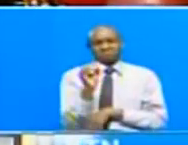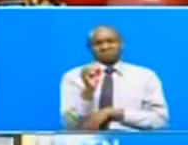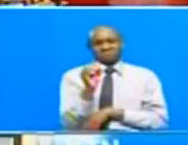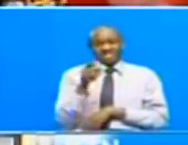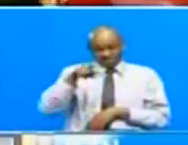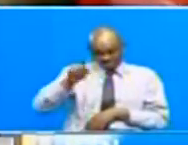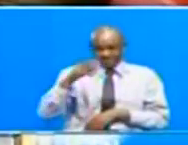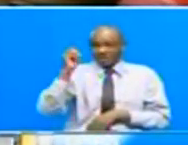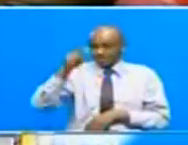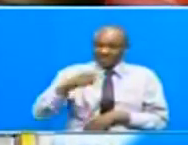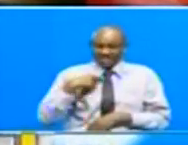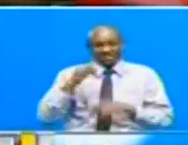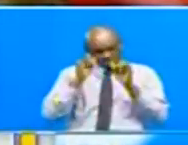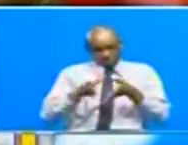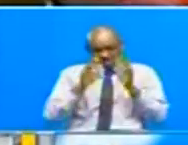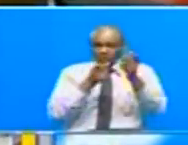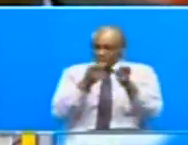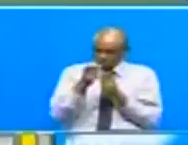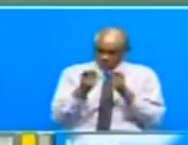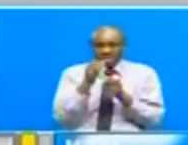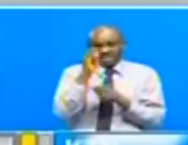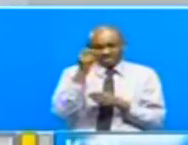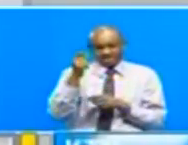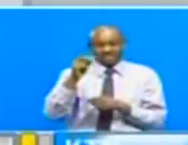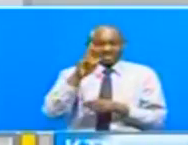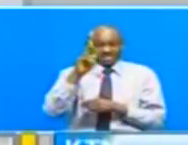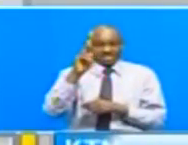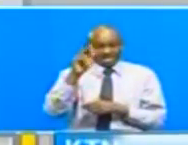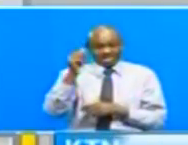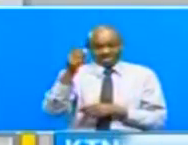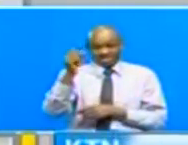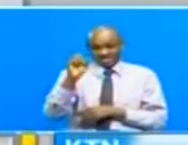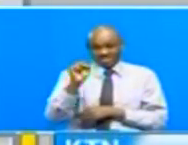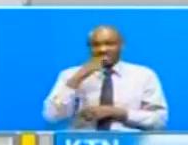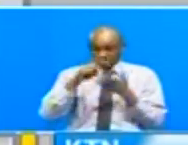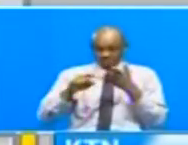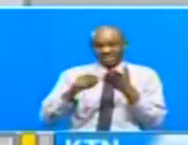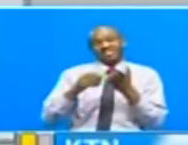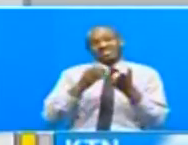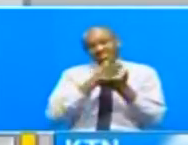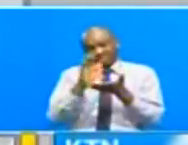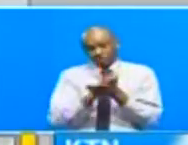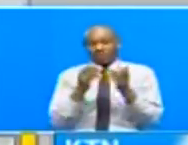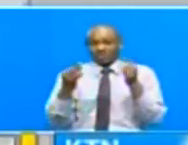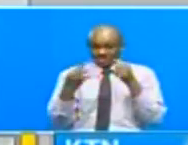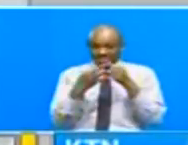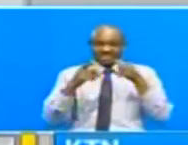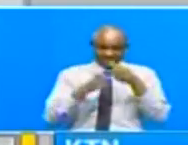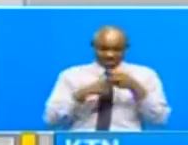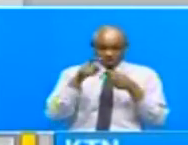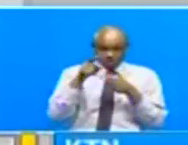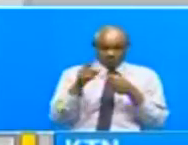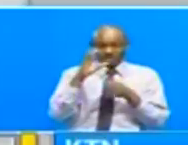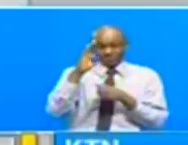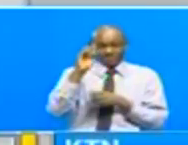have now launched a brand new effort to control interest rates. Waluke wants to amend Section 36 of the CBK Act to compel banks